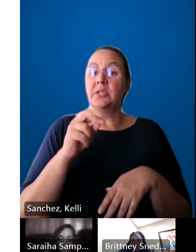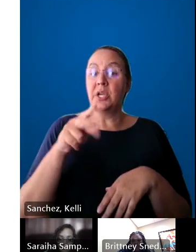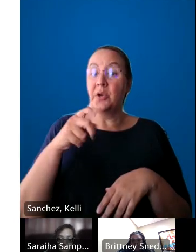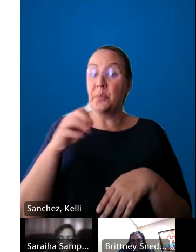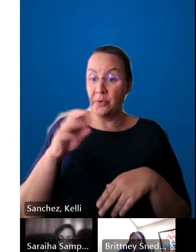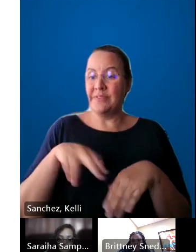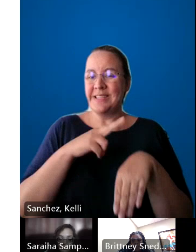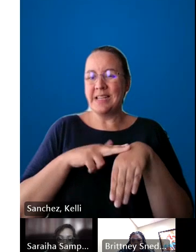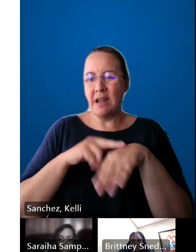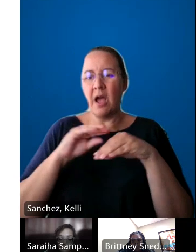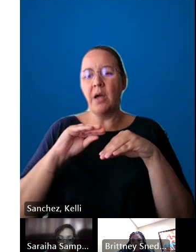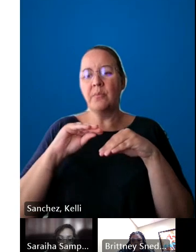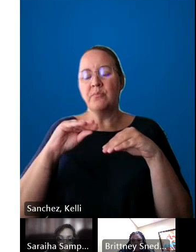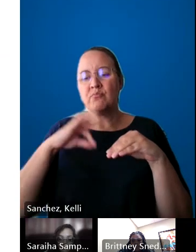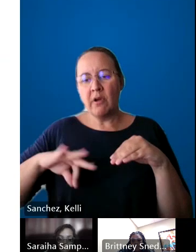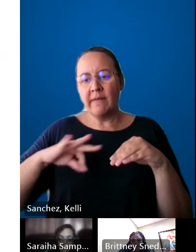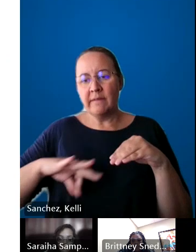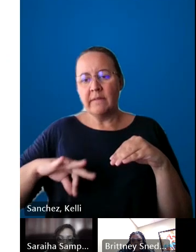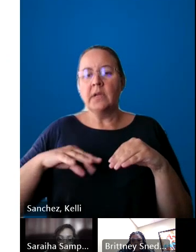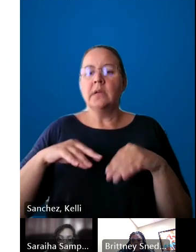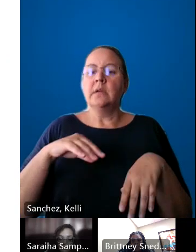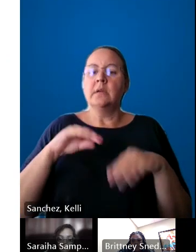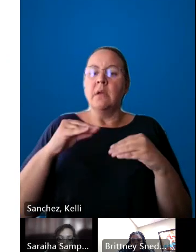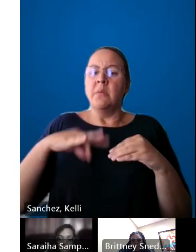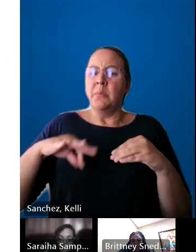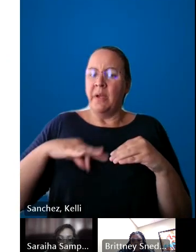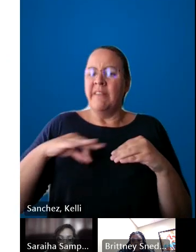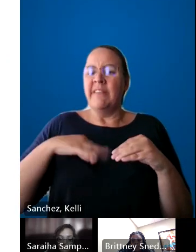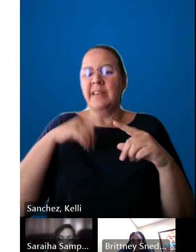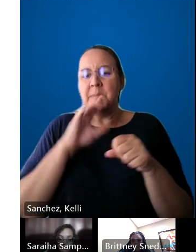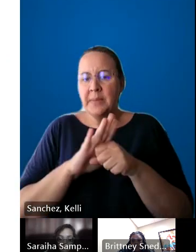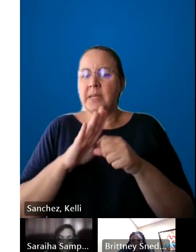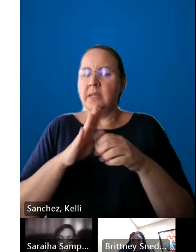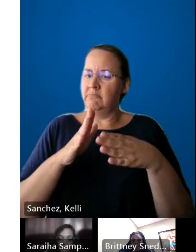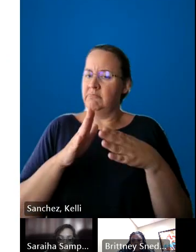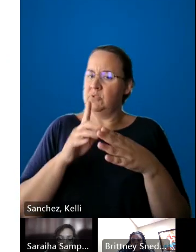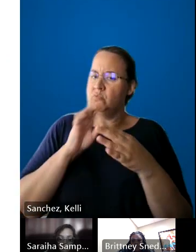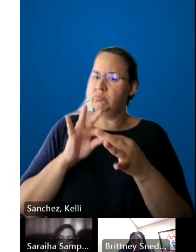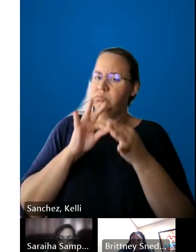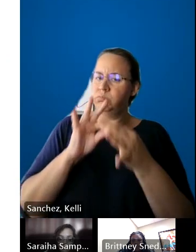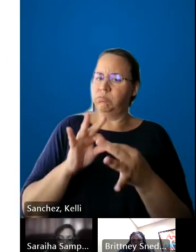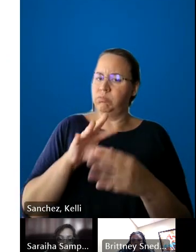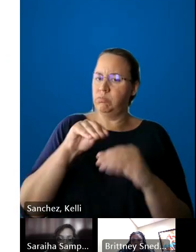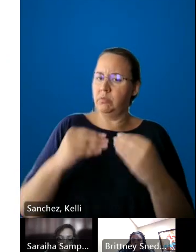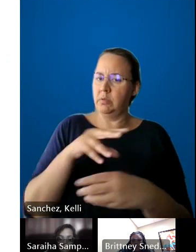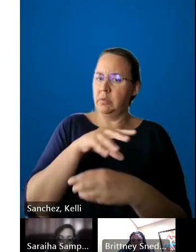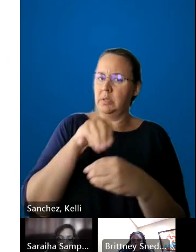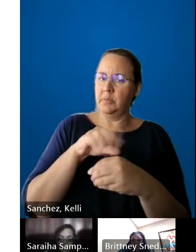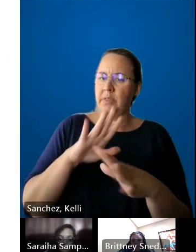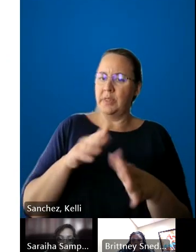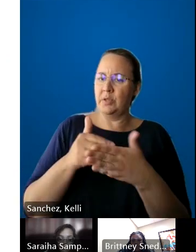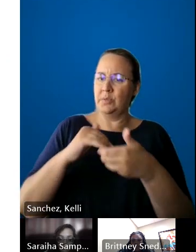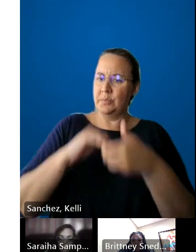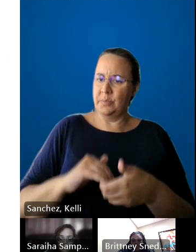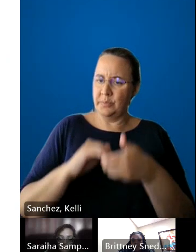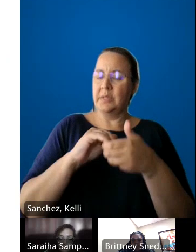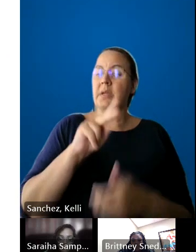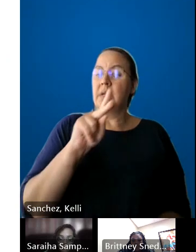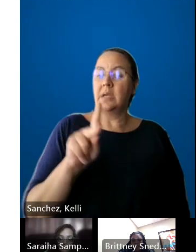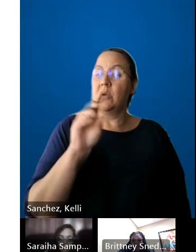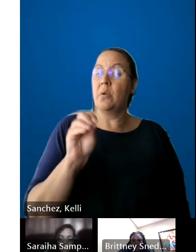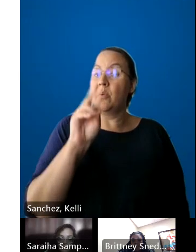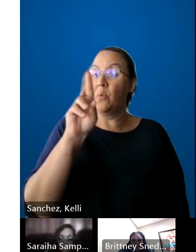nonprofit organization committed to ending the addiction crisis in the United States, in close partnership with the Kentucky